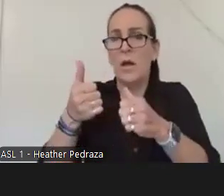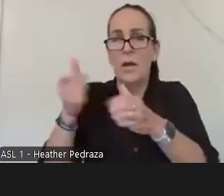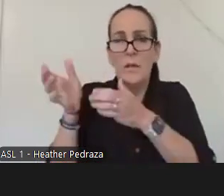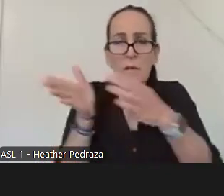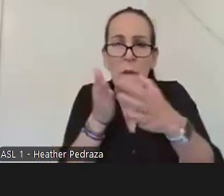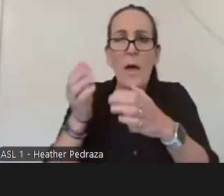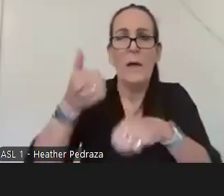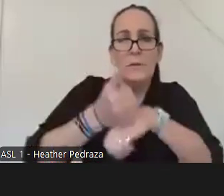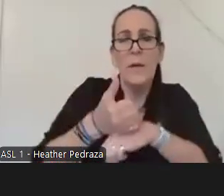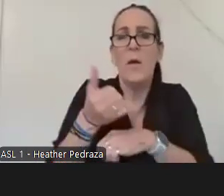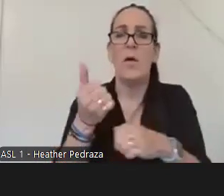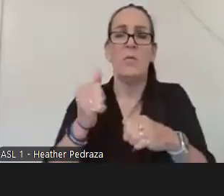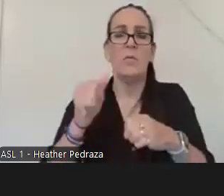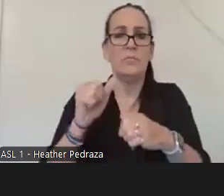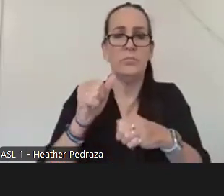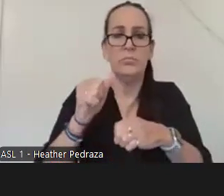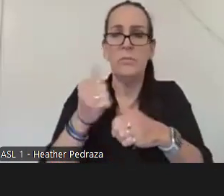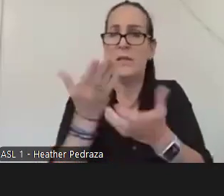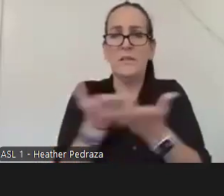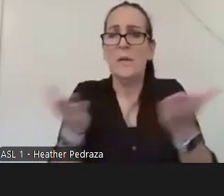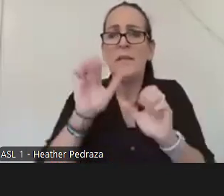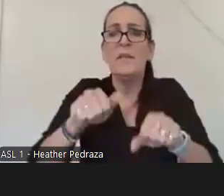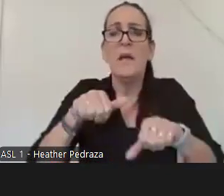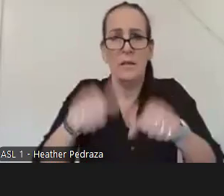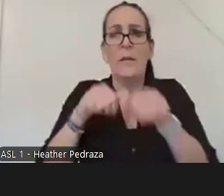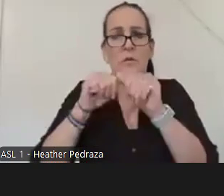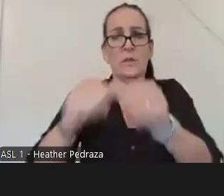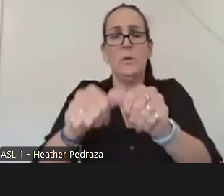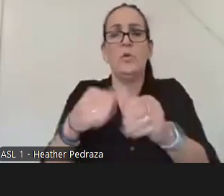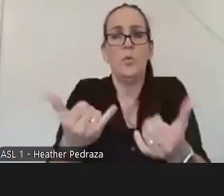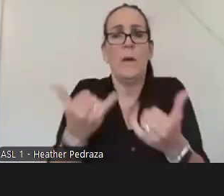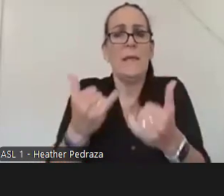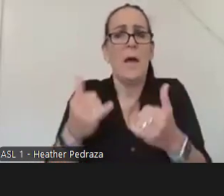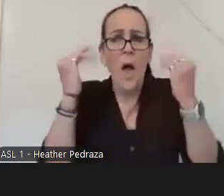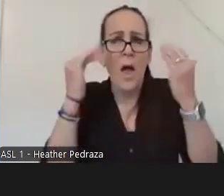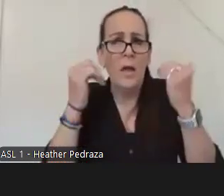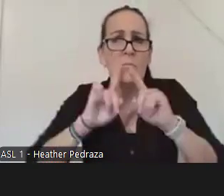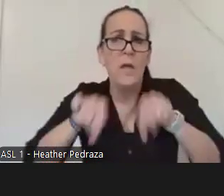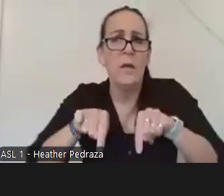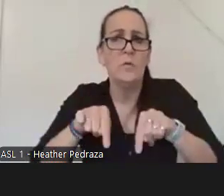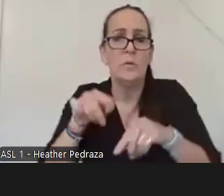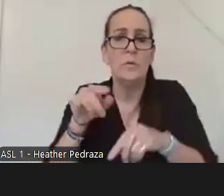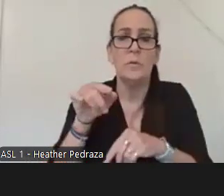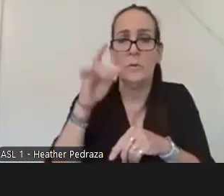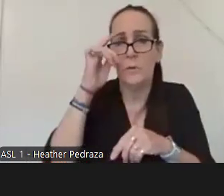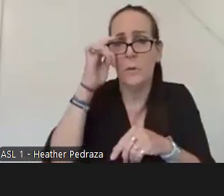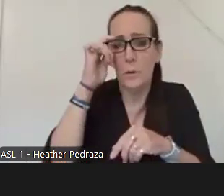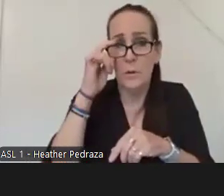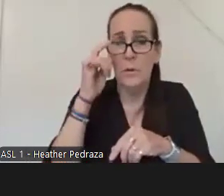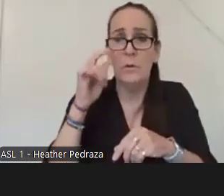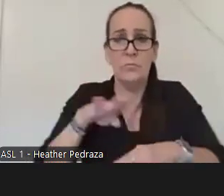the place that we can, look to at this moment. So I hope that answers the question.